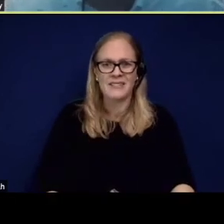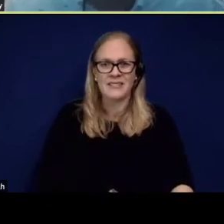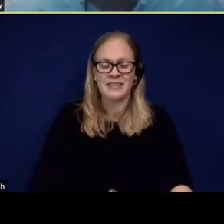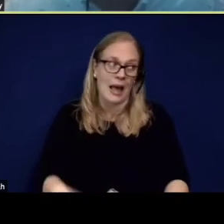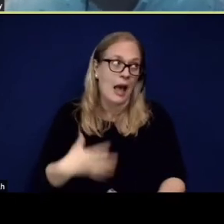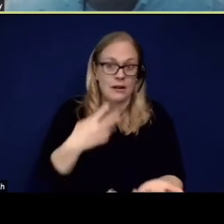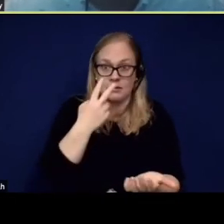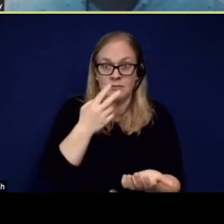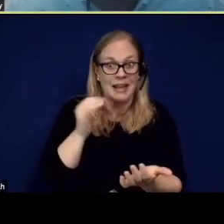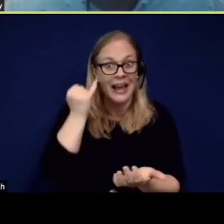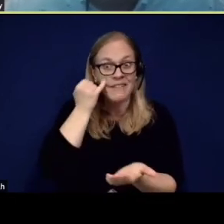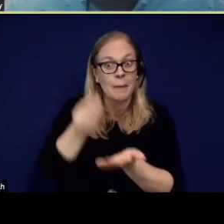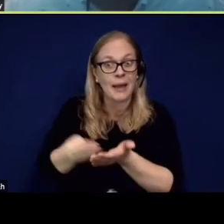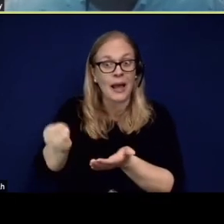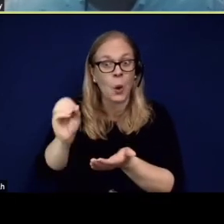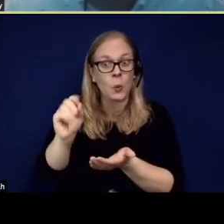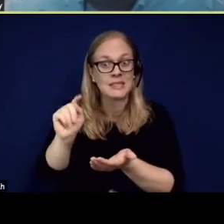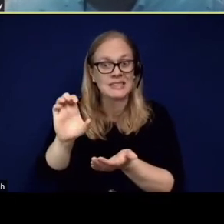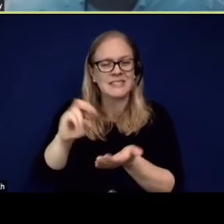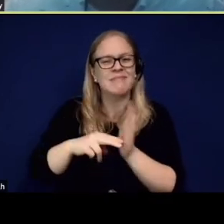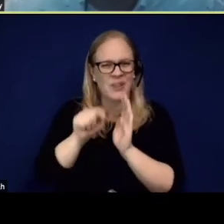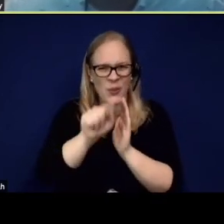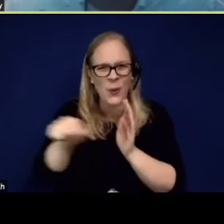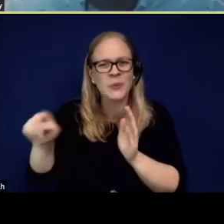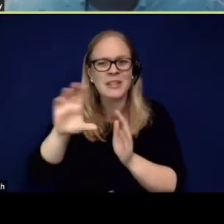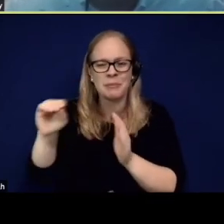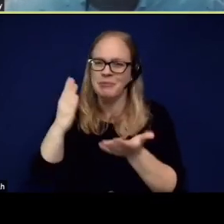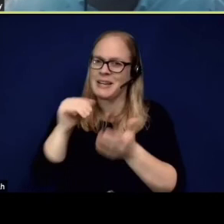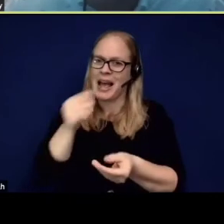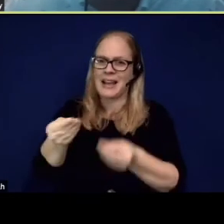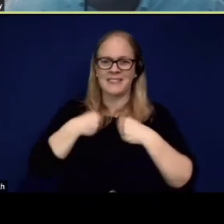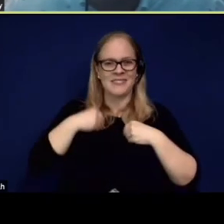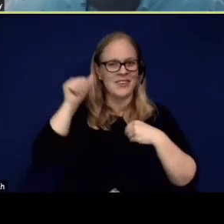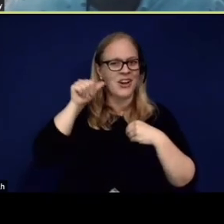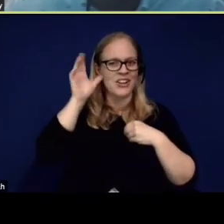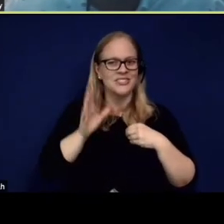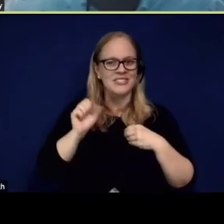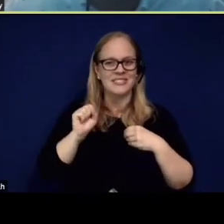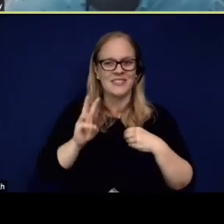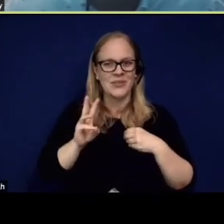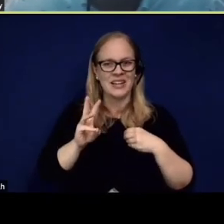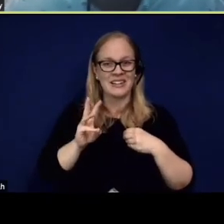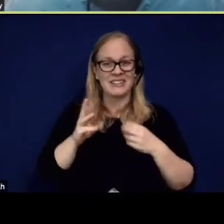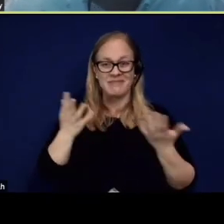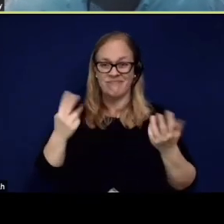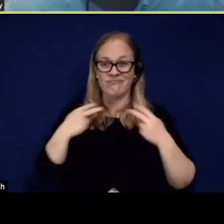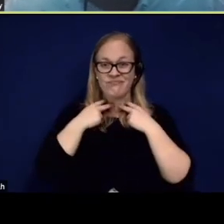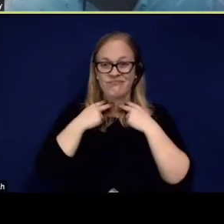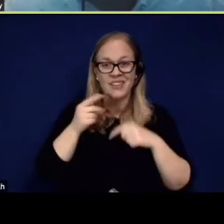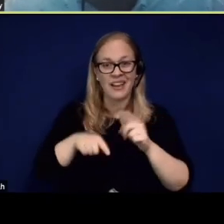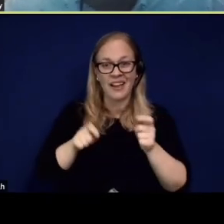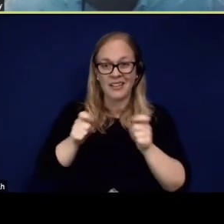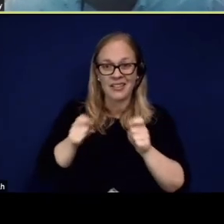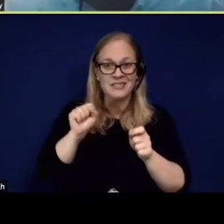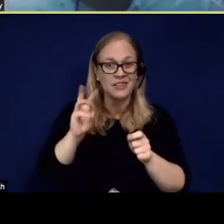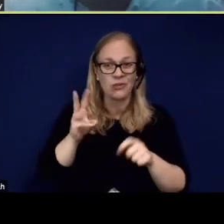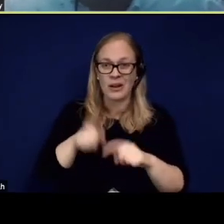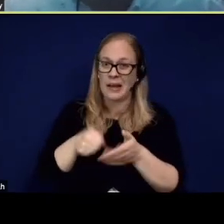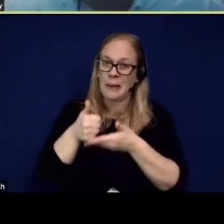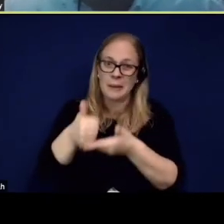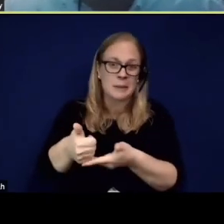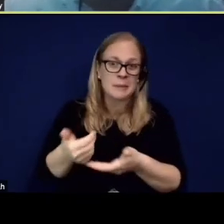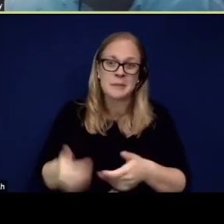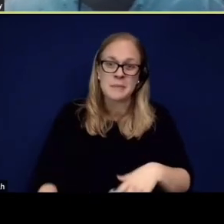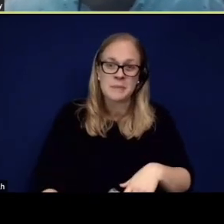us, then how are we going to be able to adjust those devices? So we may not be able to help them. Also, I went to Walmart recently,